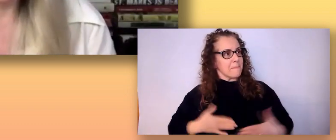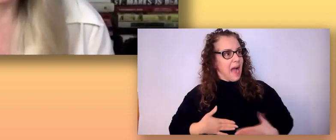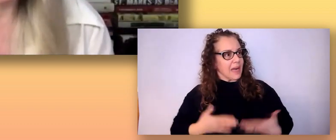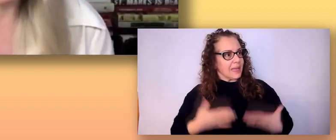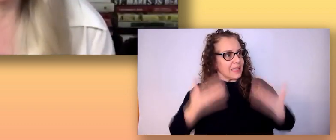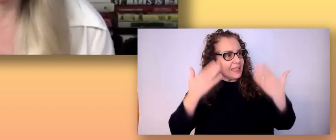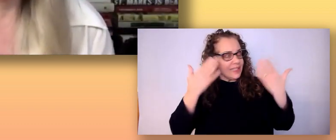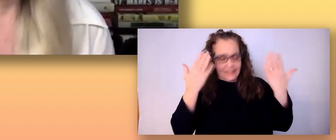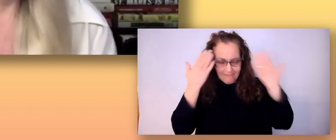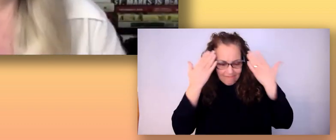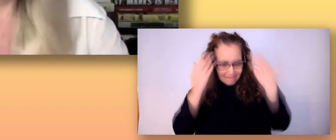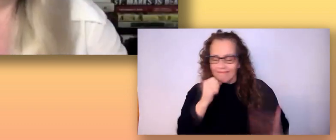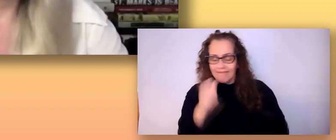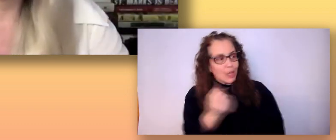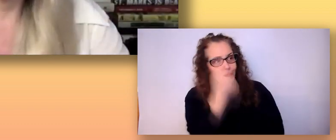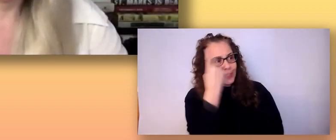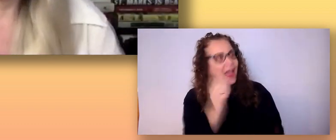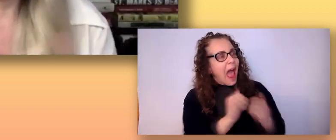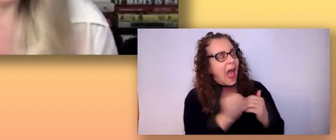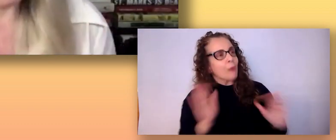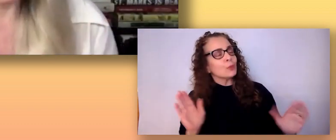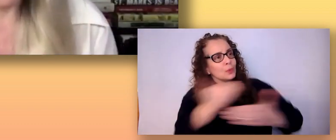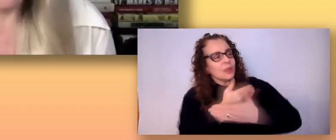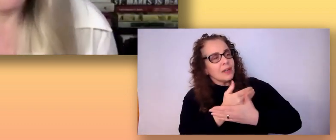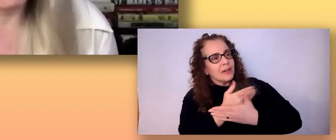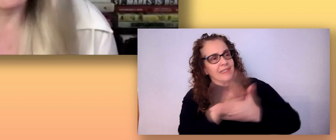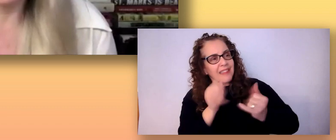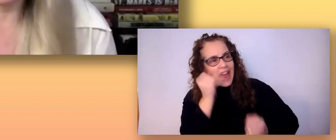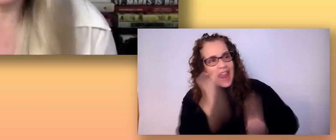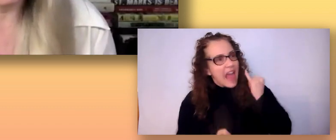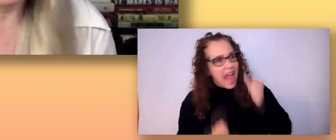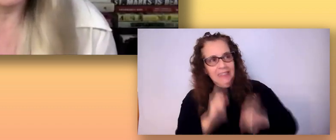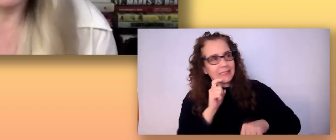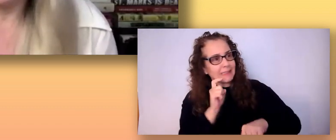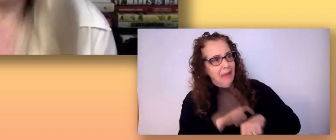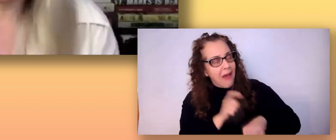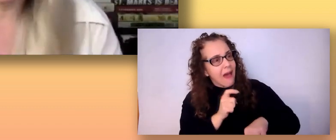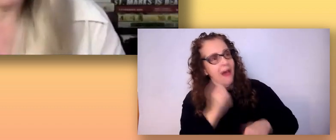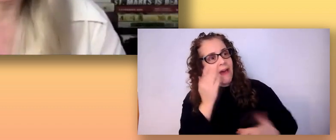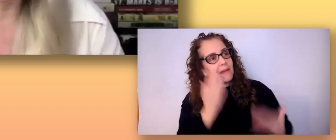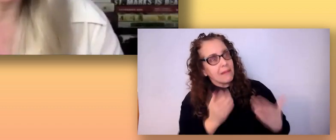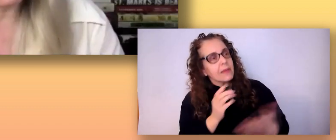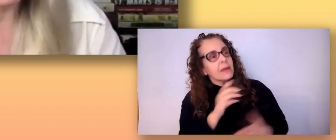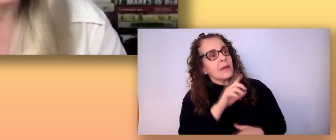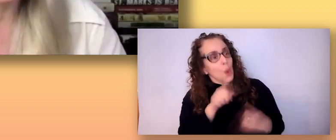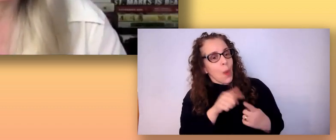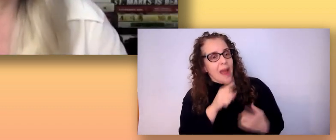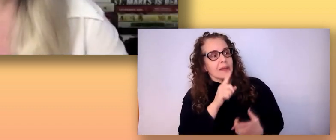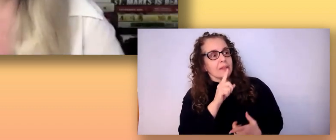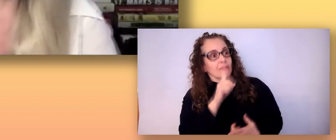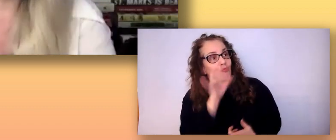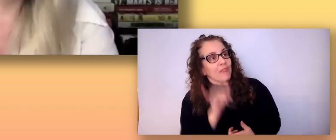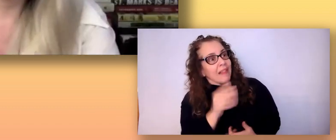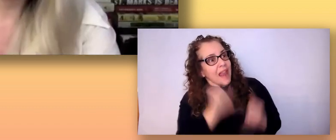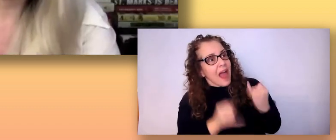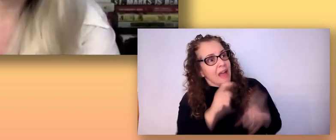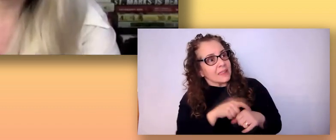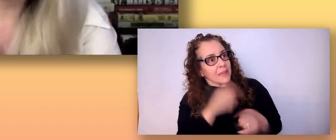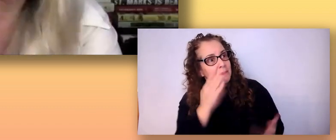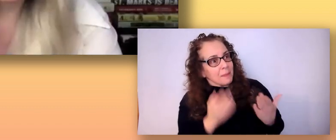to hold you like it's the last time I ever will, when it actually is.